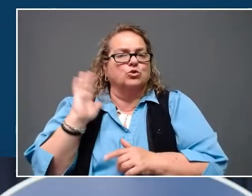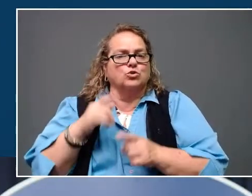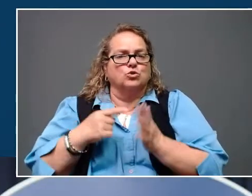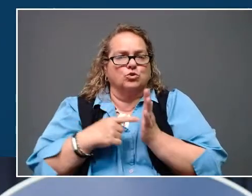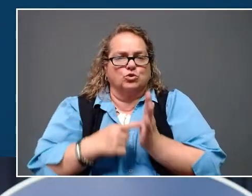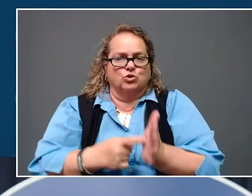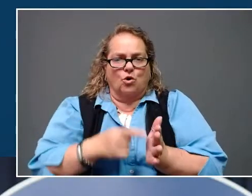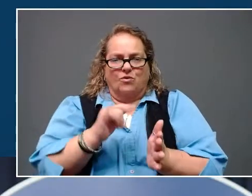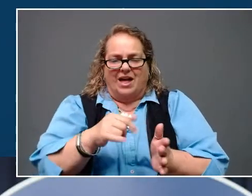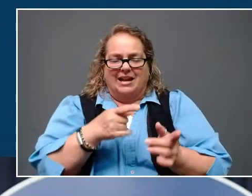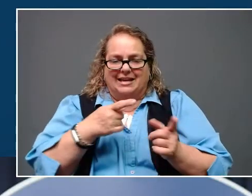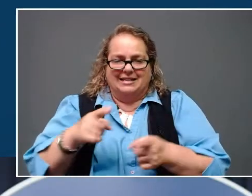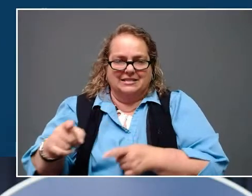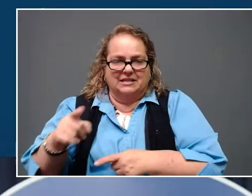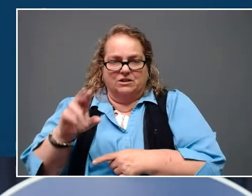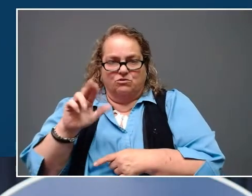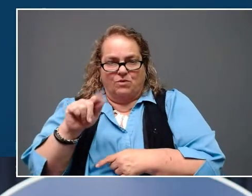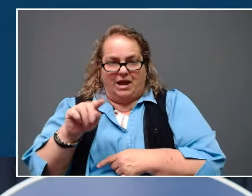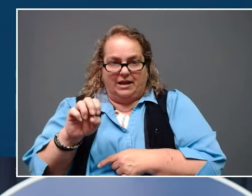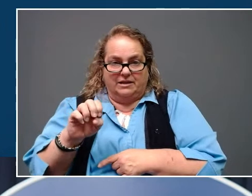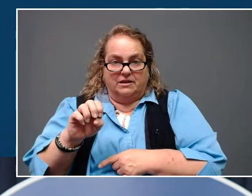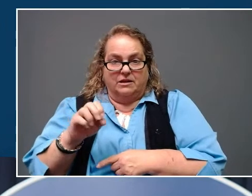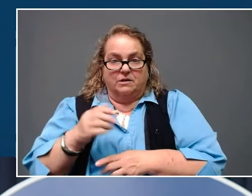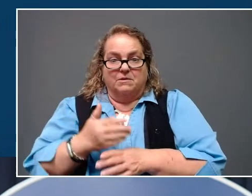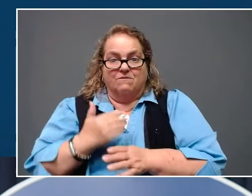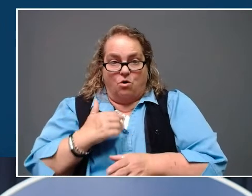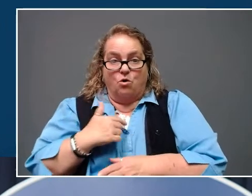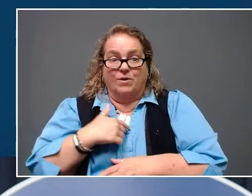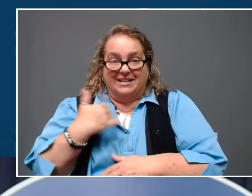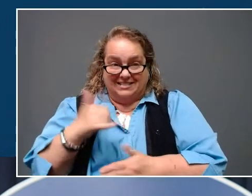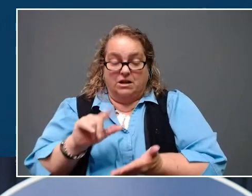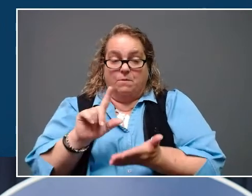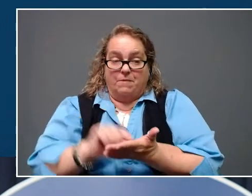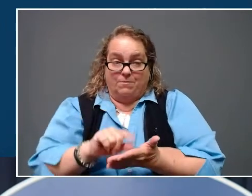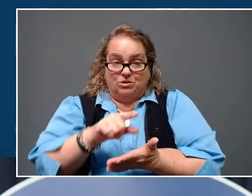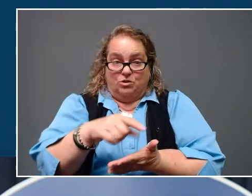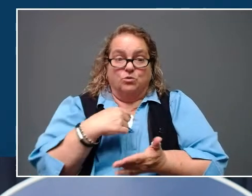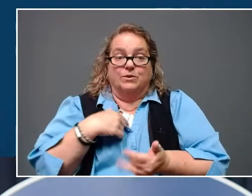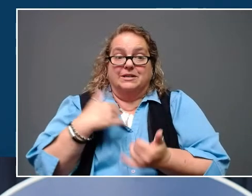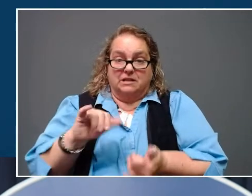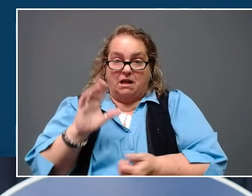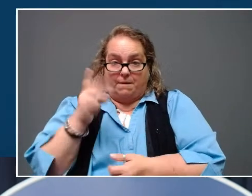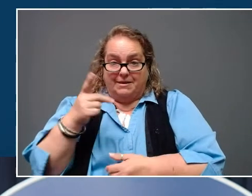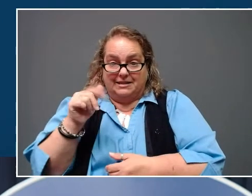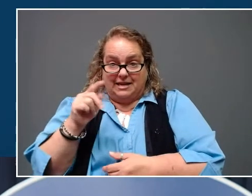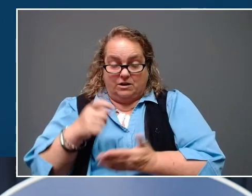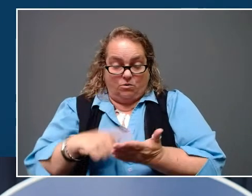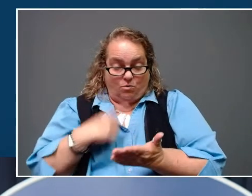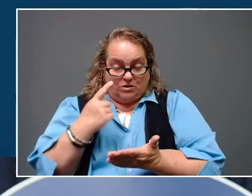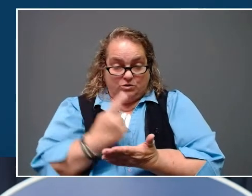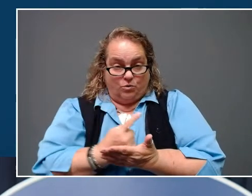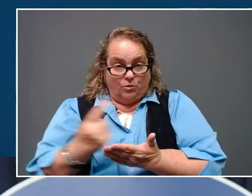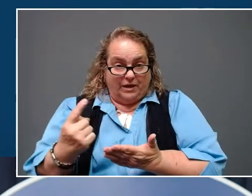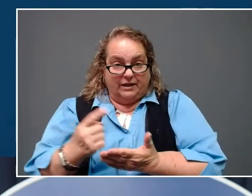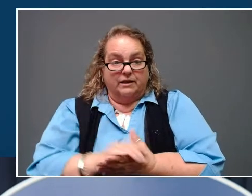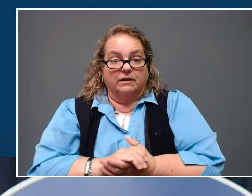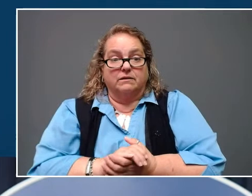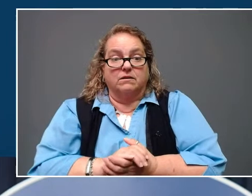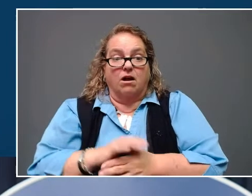new CDC composite map. We still publish this and we still update this once weekly with the other data on the